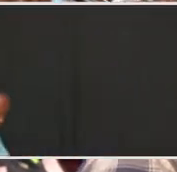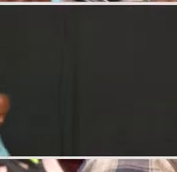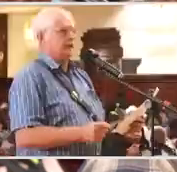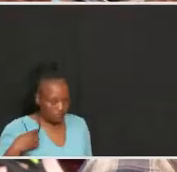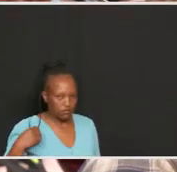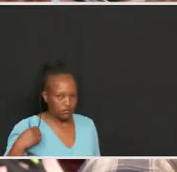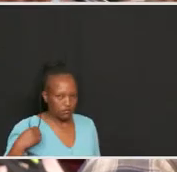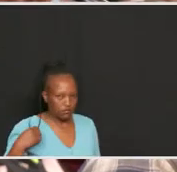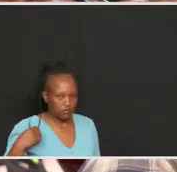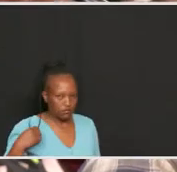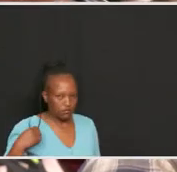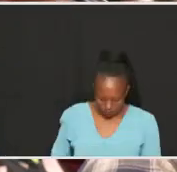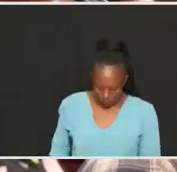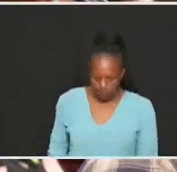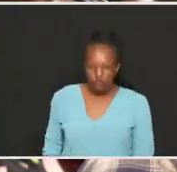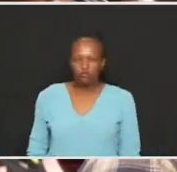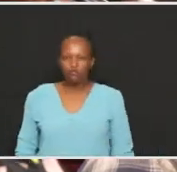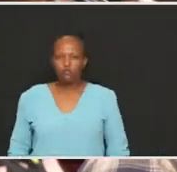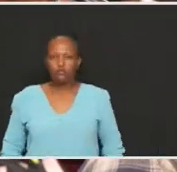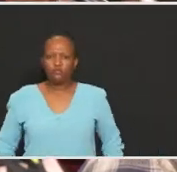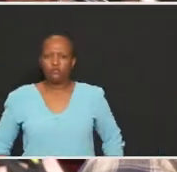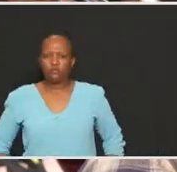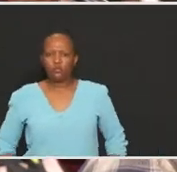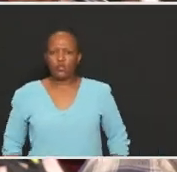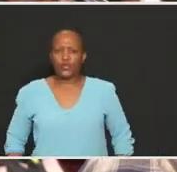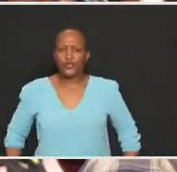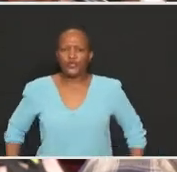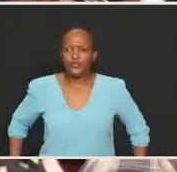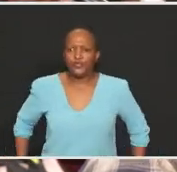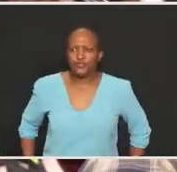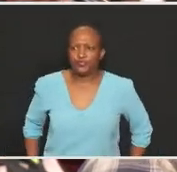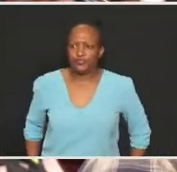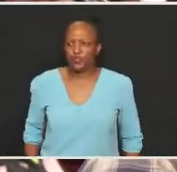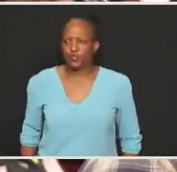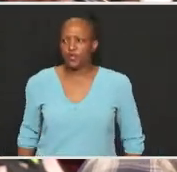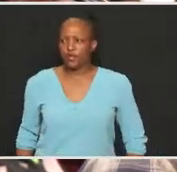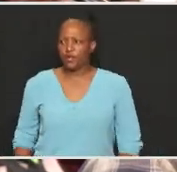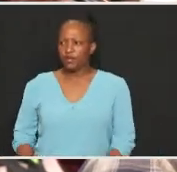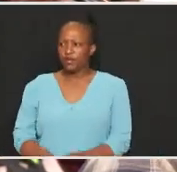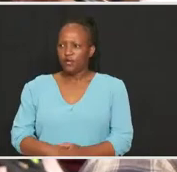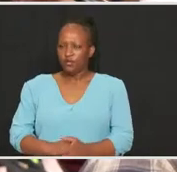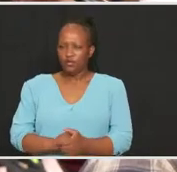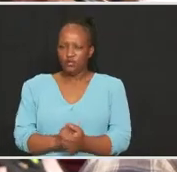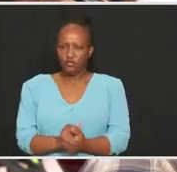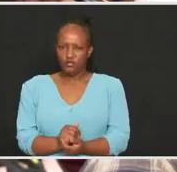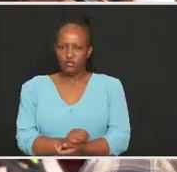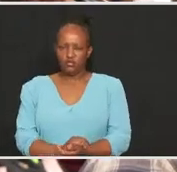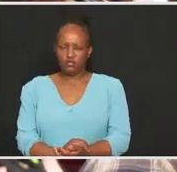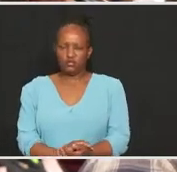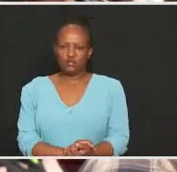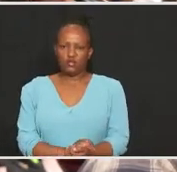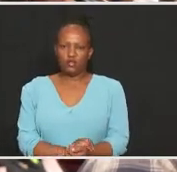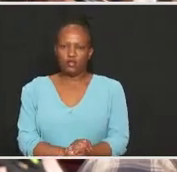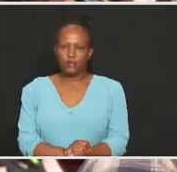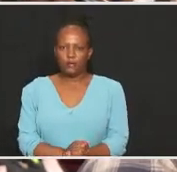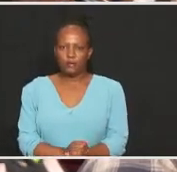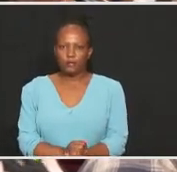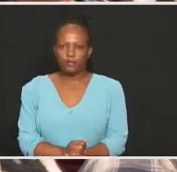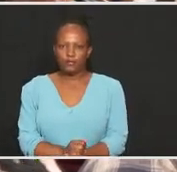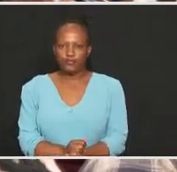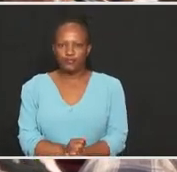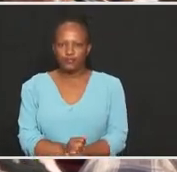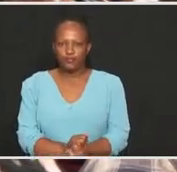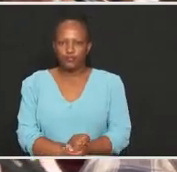Levy said about the admission policy it must be in line with the Constitution but